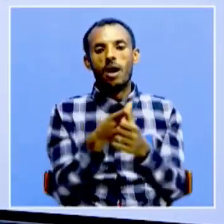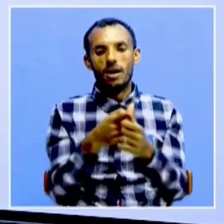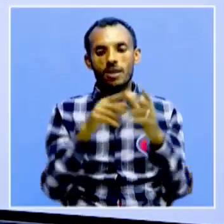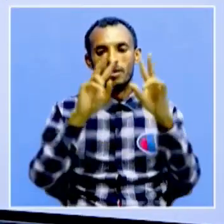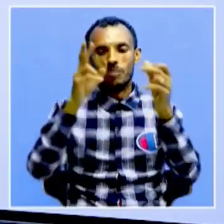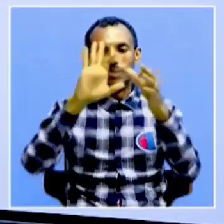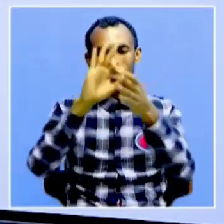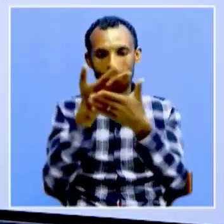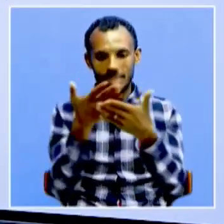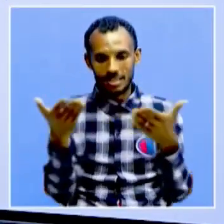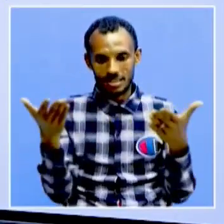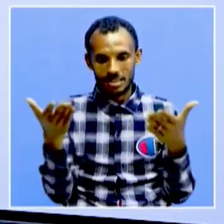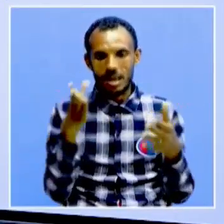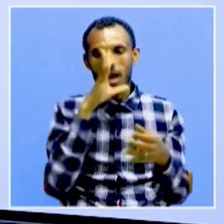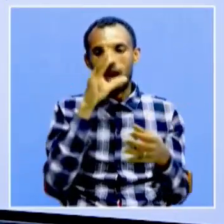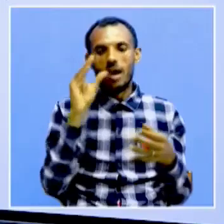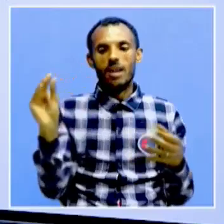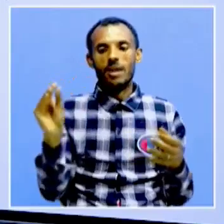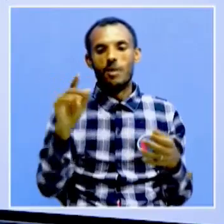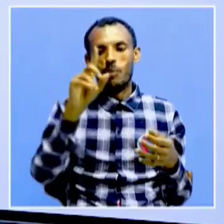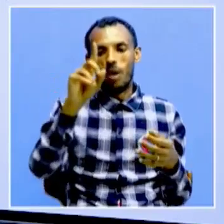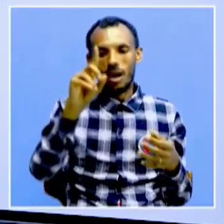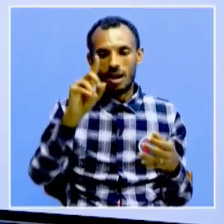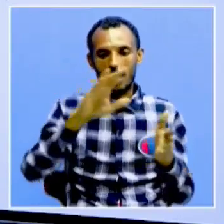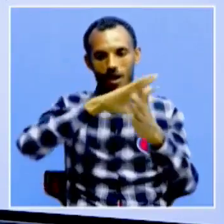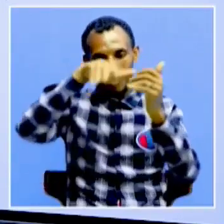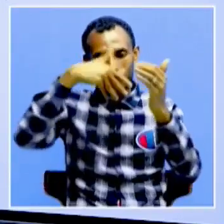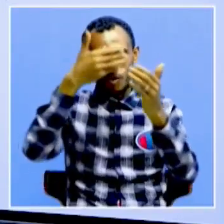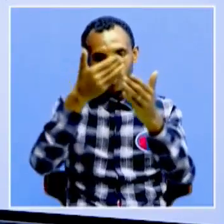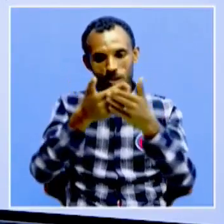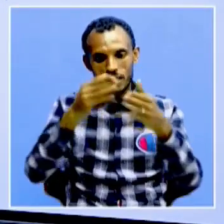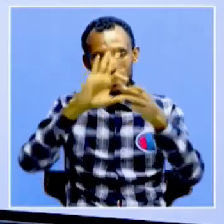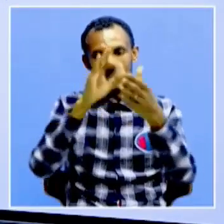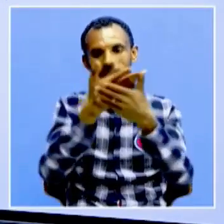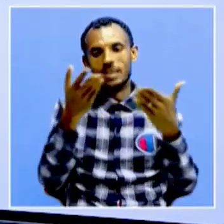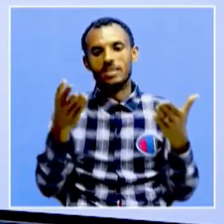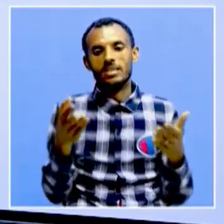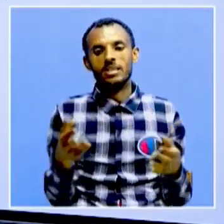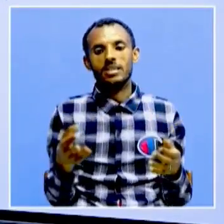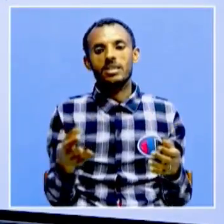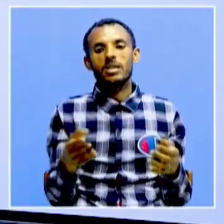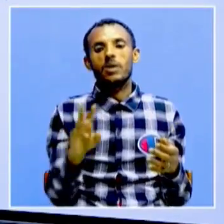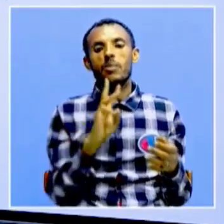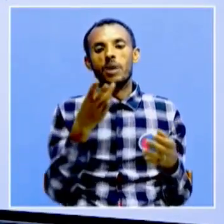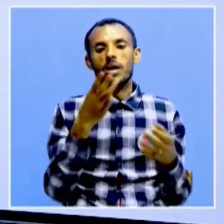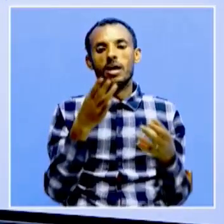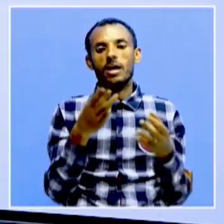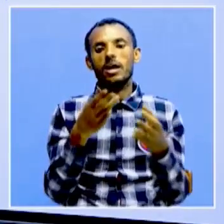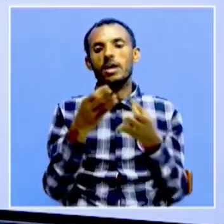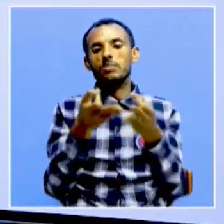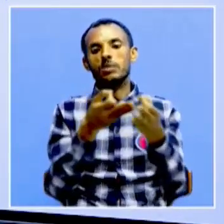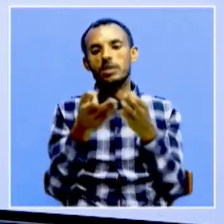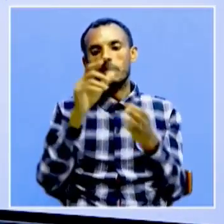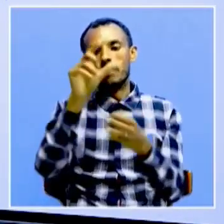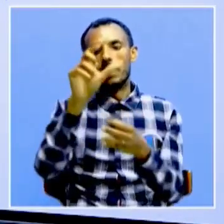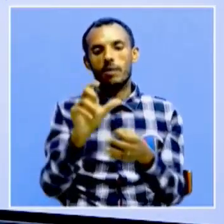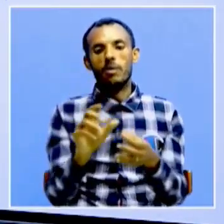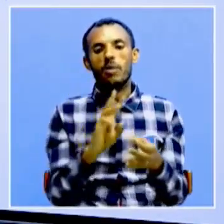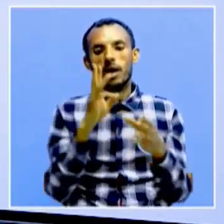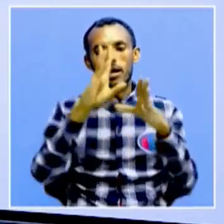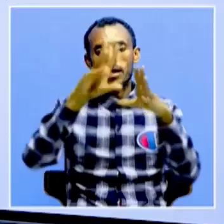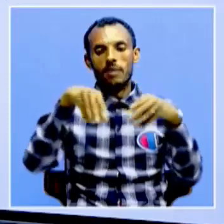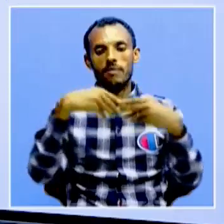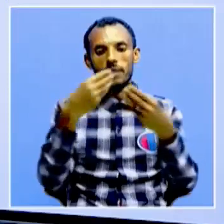topic sentence, and 1 conclusion, we come up expository paragraph. We are giving